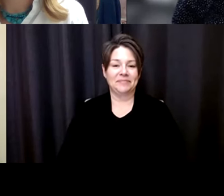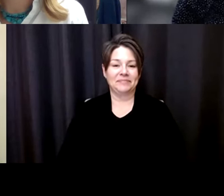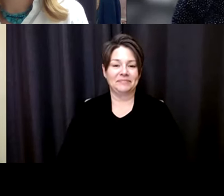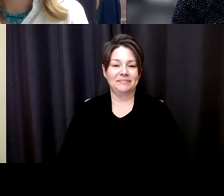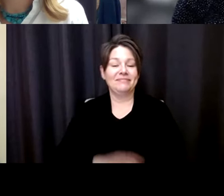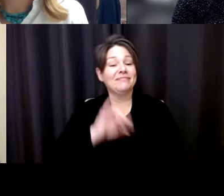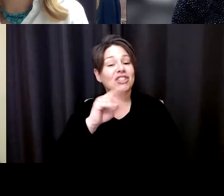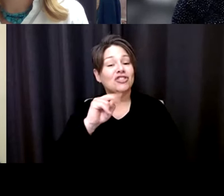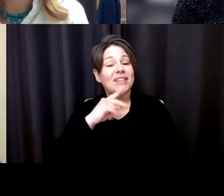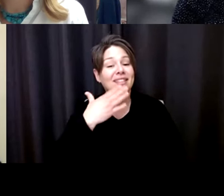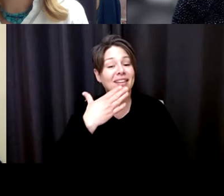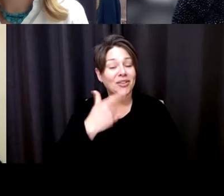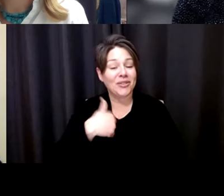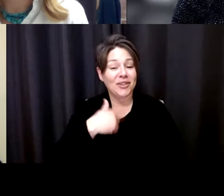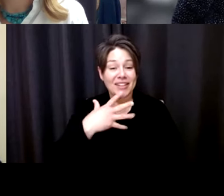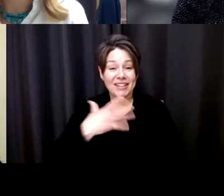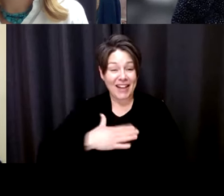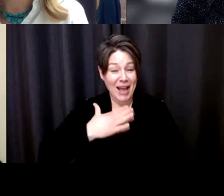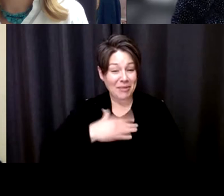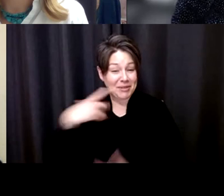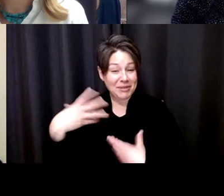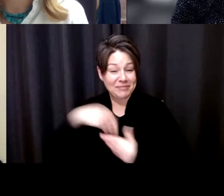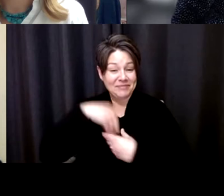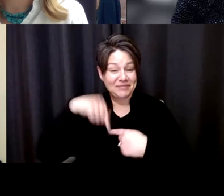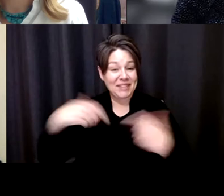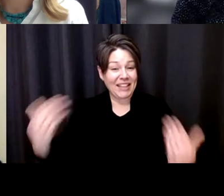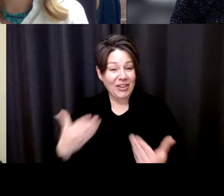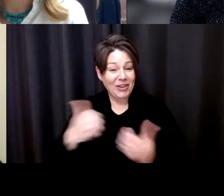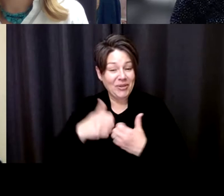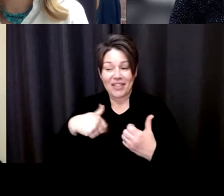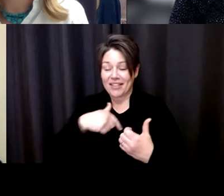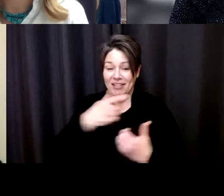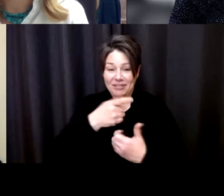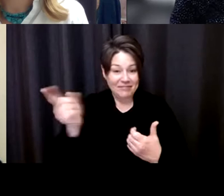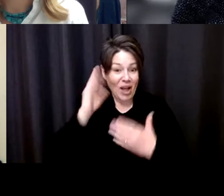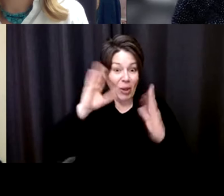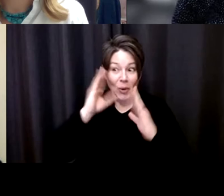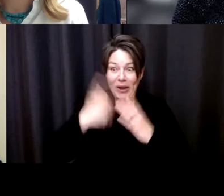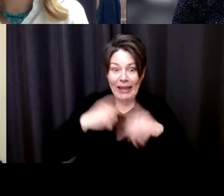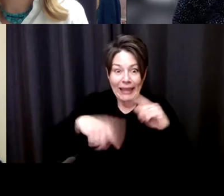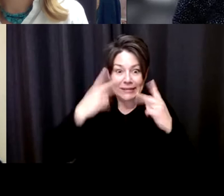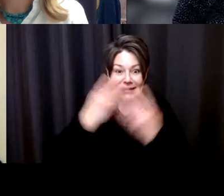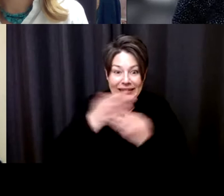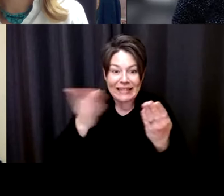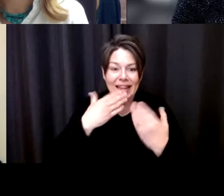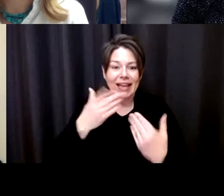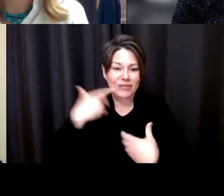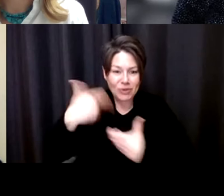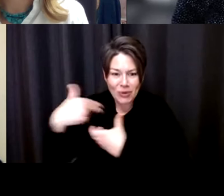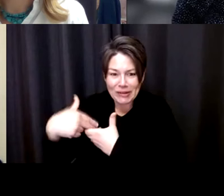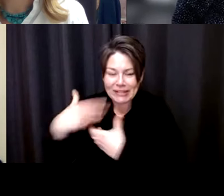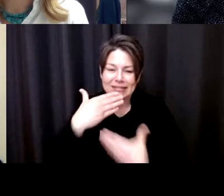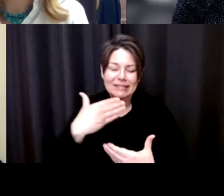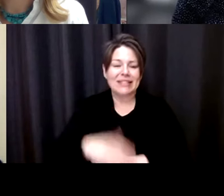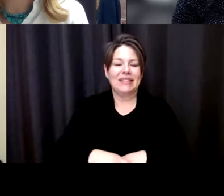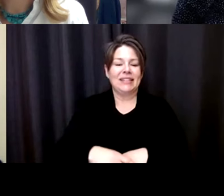was lovely. And I am so pleased to be a part of this. And hello to everyone who I can't see. Thank you for joining us. I